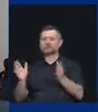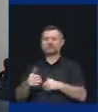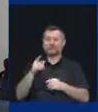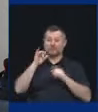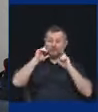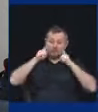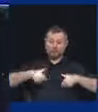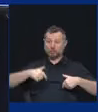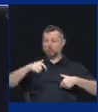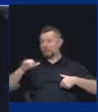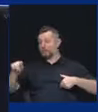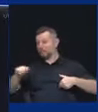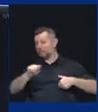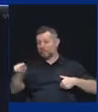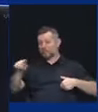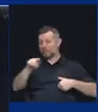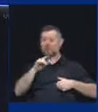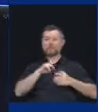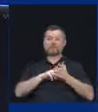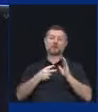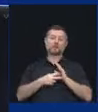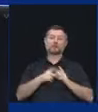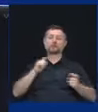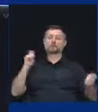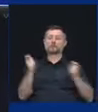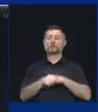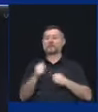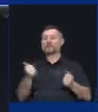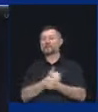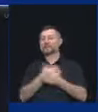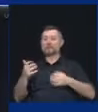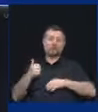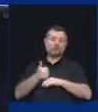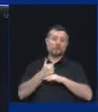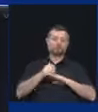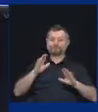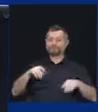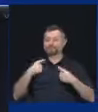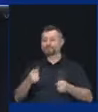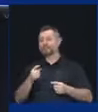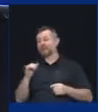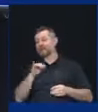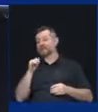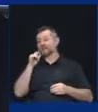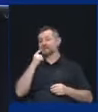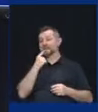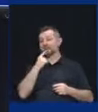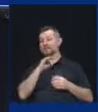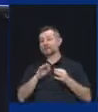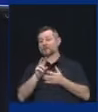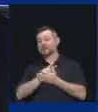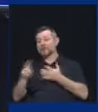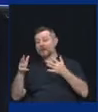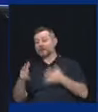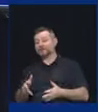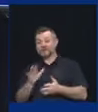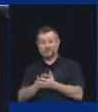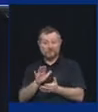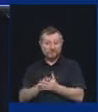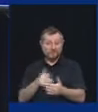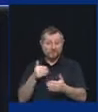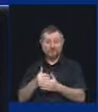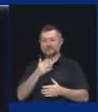for maskless, they think that you would have to reconsider all of that, and as the governor noted, there's only about 2 weeks left. And so they think the safest course is to keep the